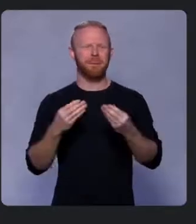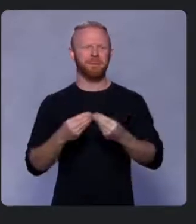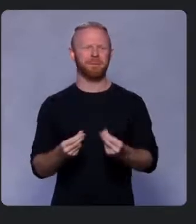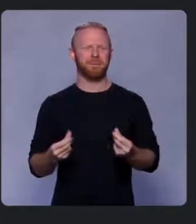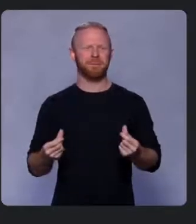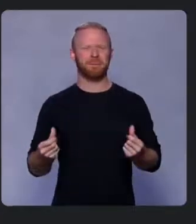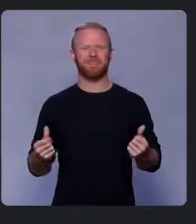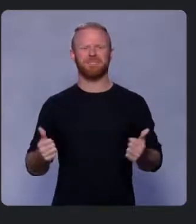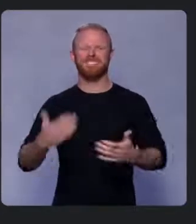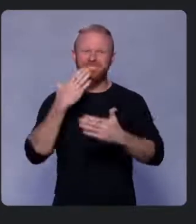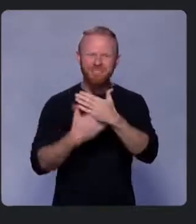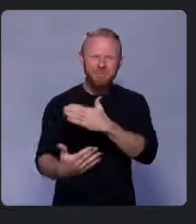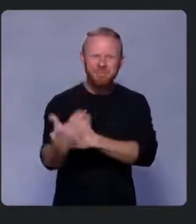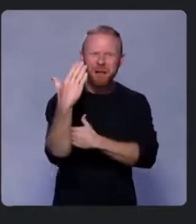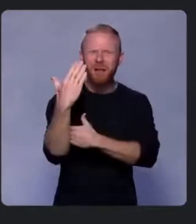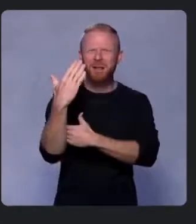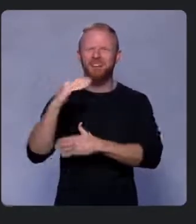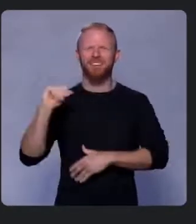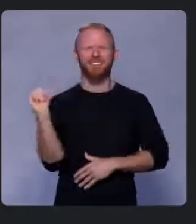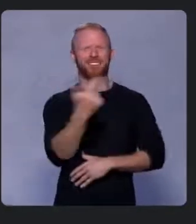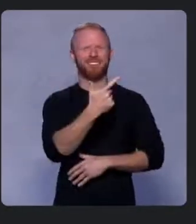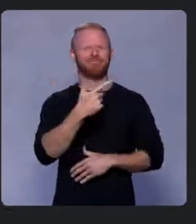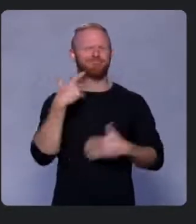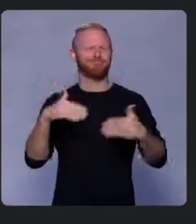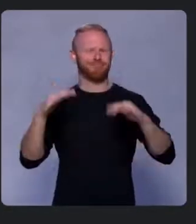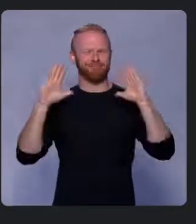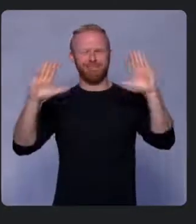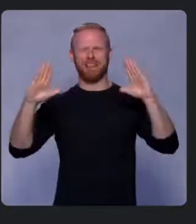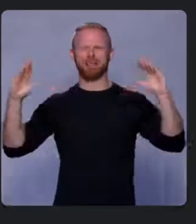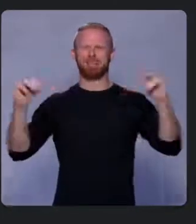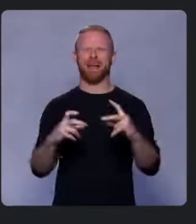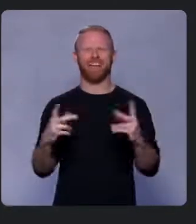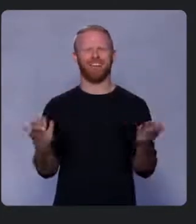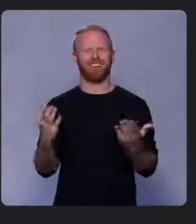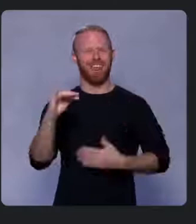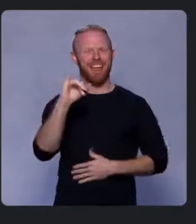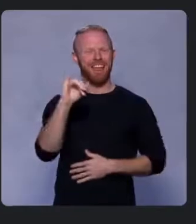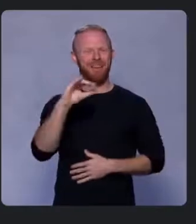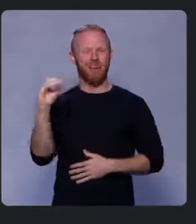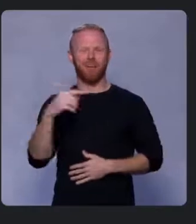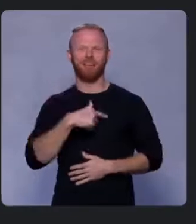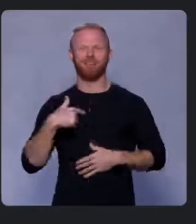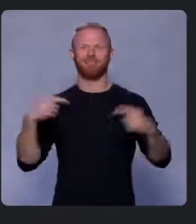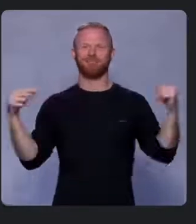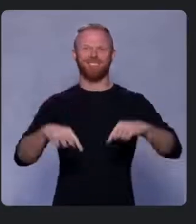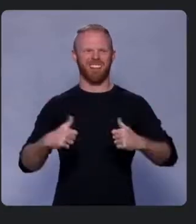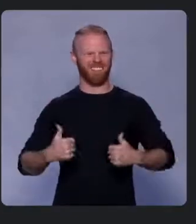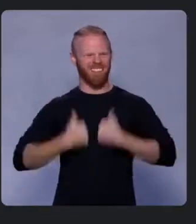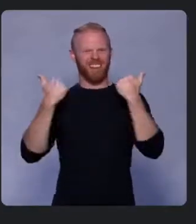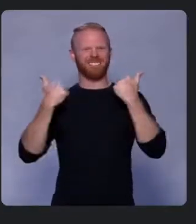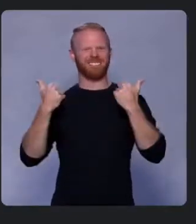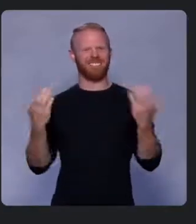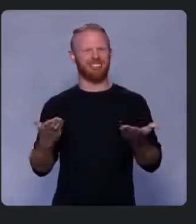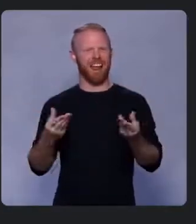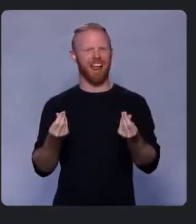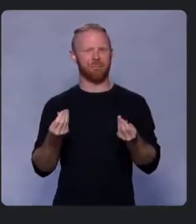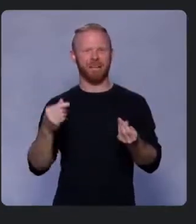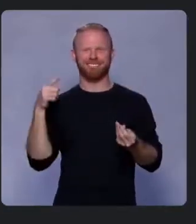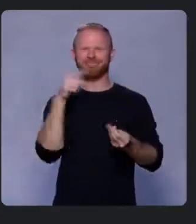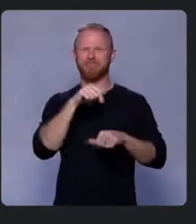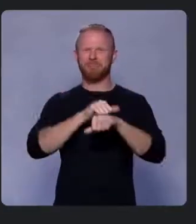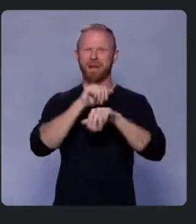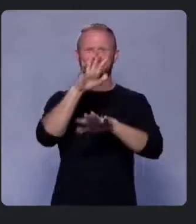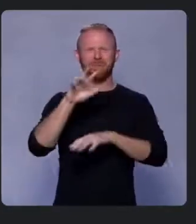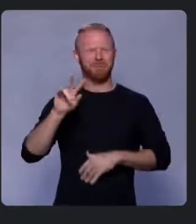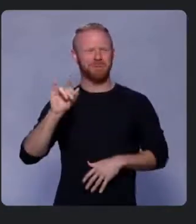Good morning, everyone. It's great to be back at I/O. We are coming to you live from our campus here in Mountain View.